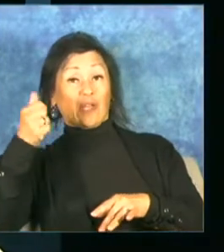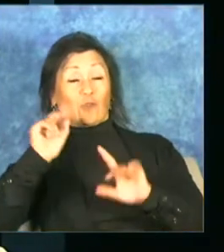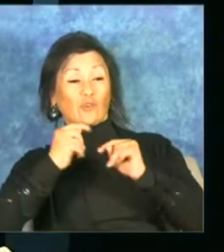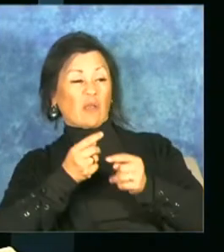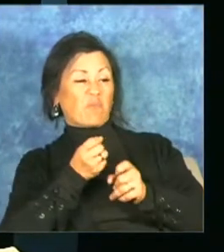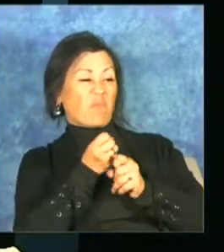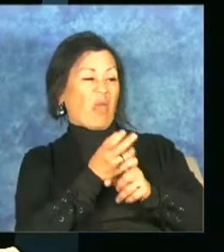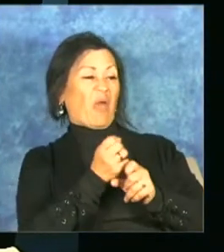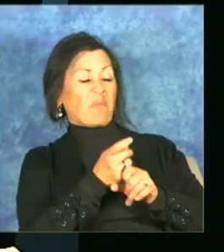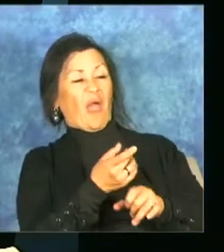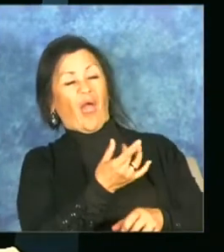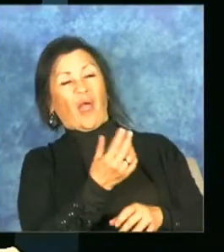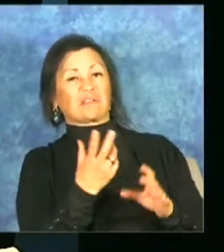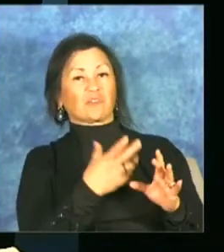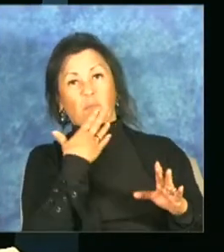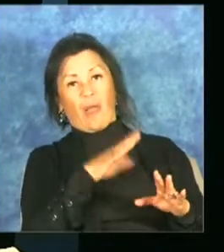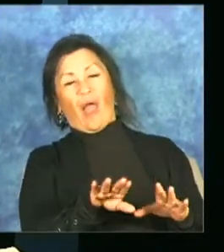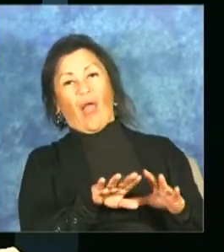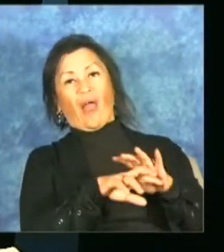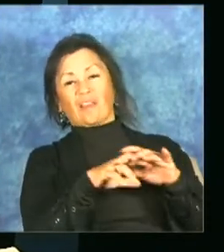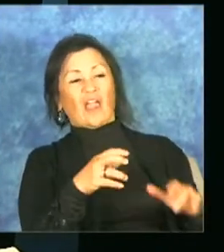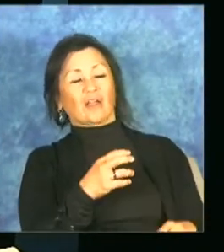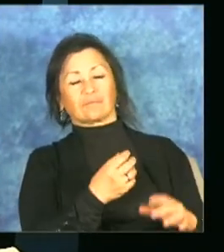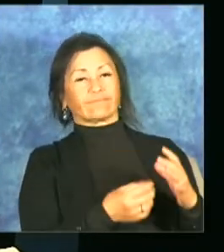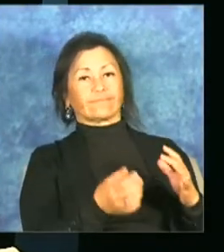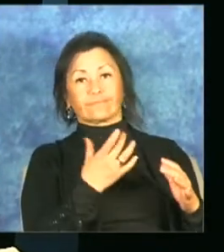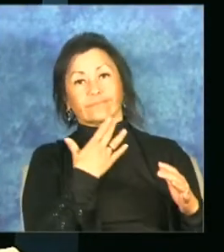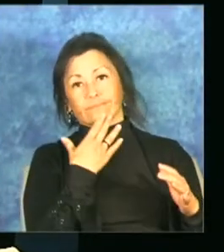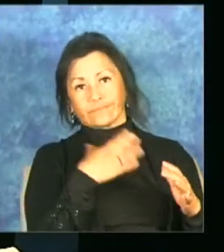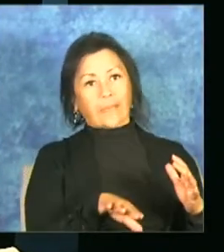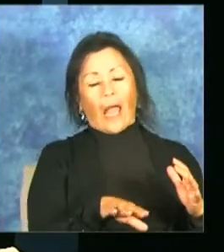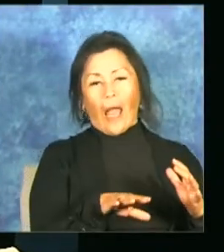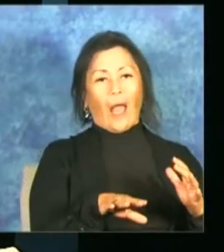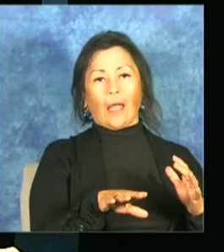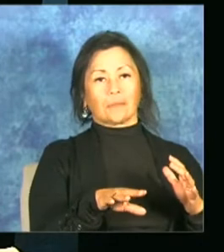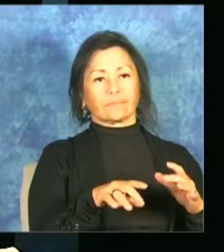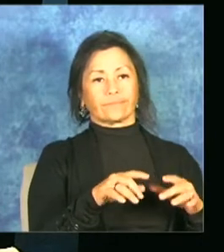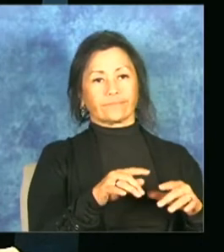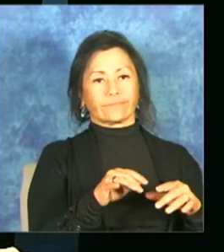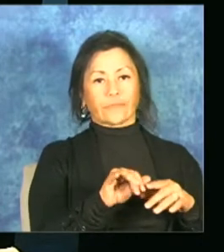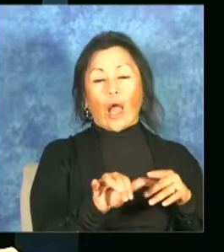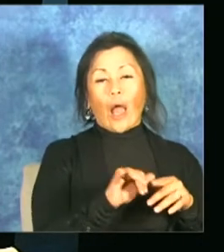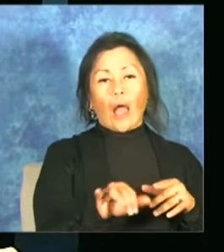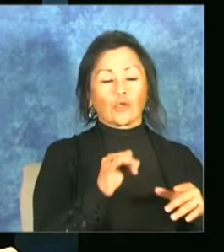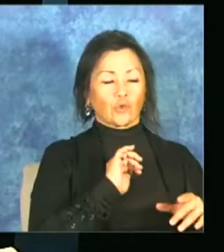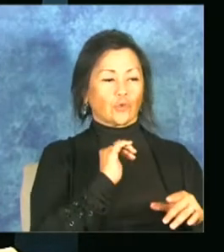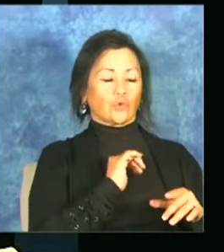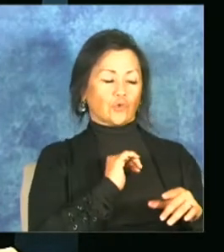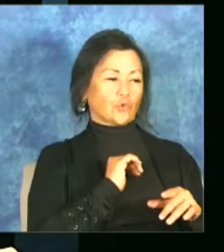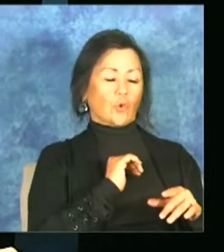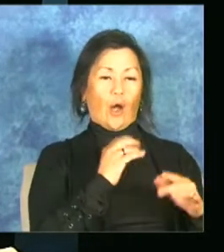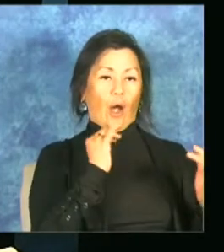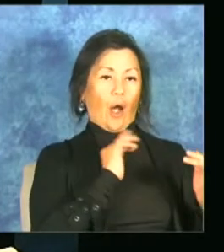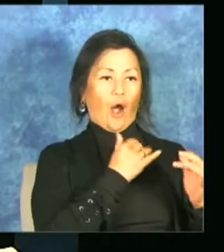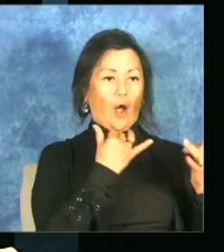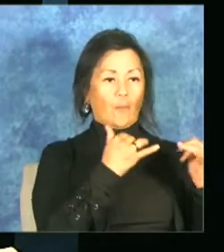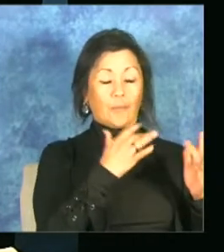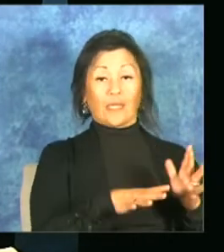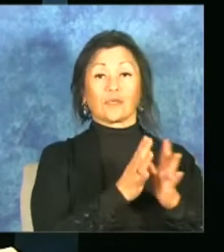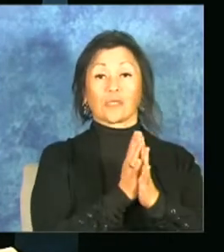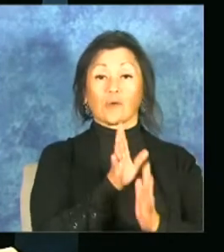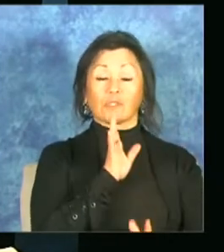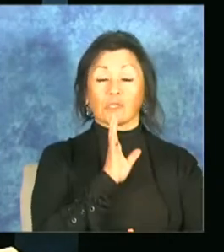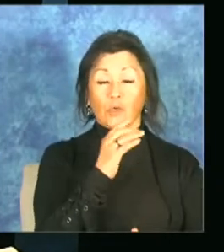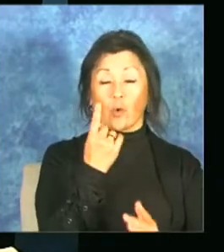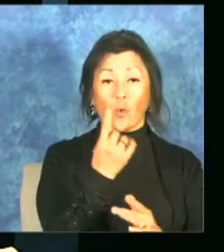And flipped off our players. And before the second half started, I was talking to one of